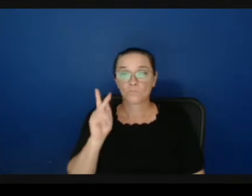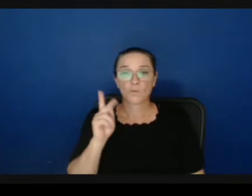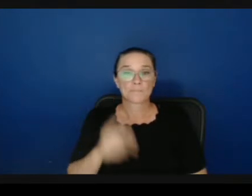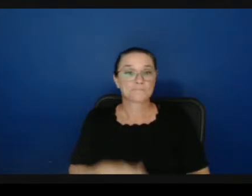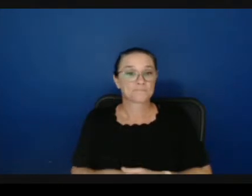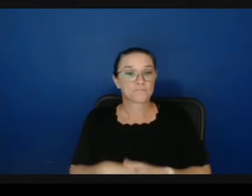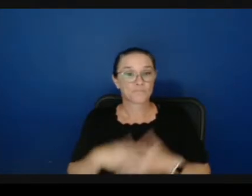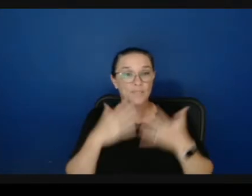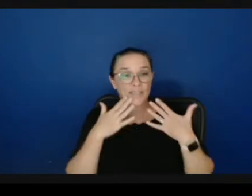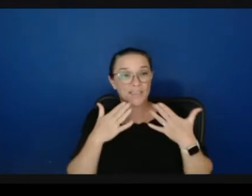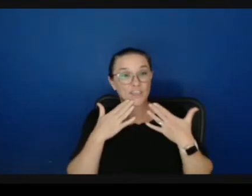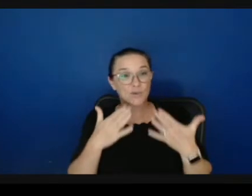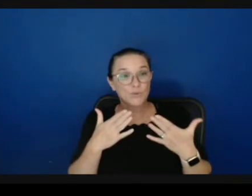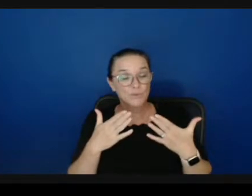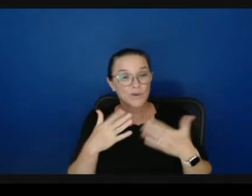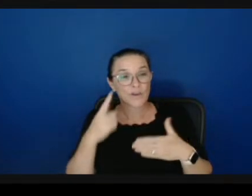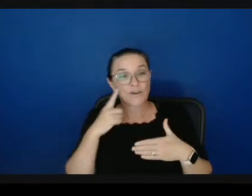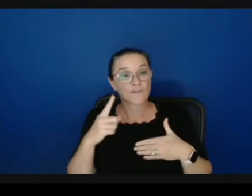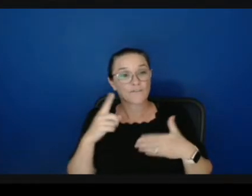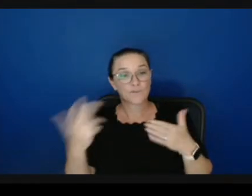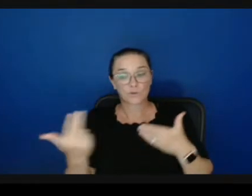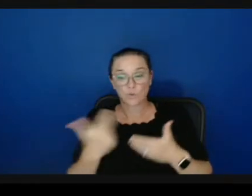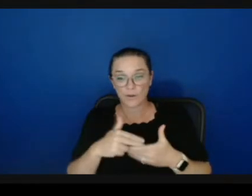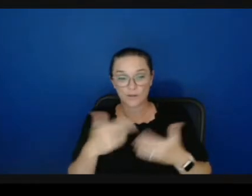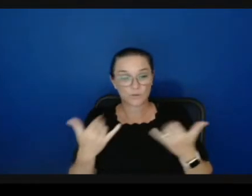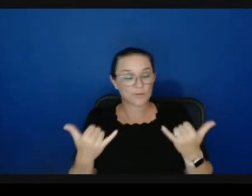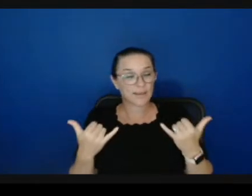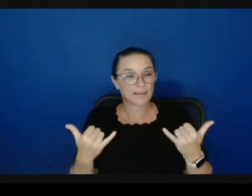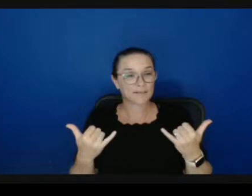you guys for joining us today.